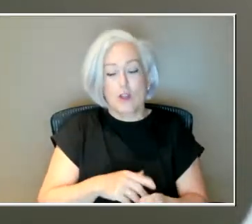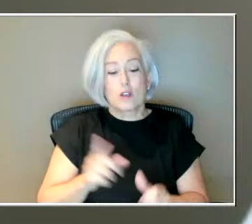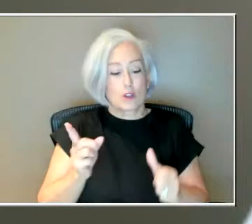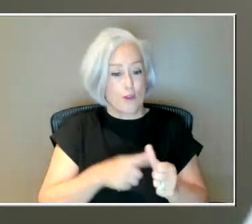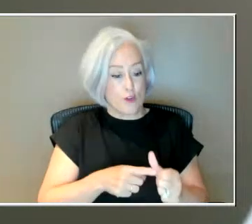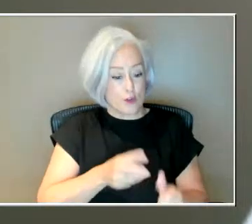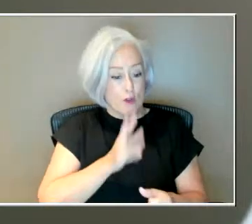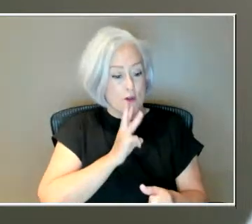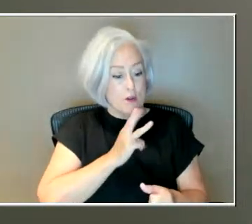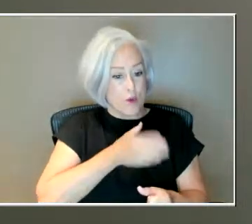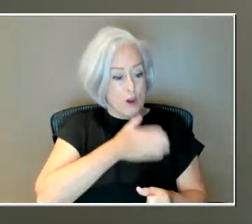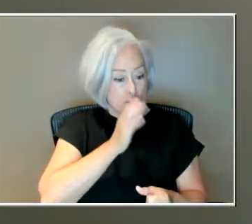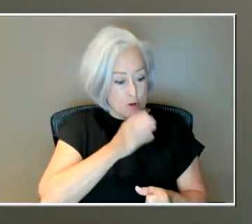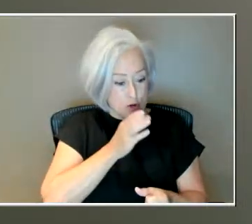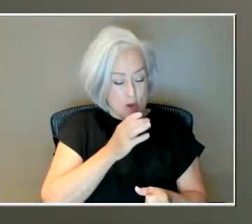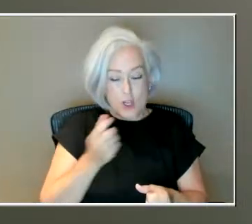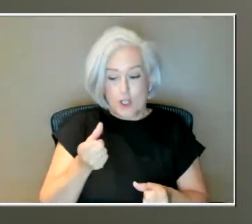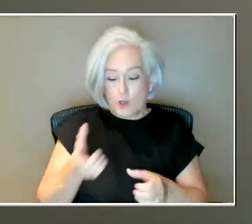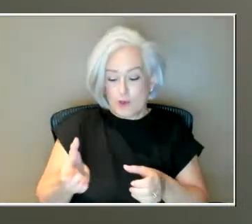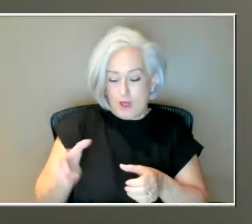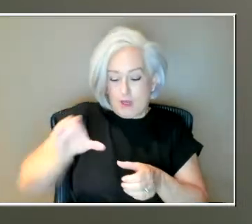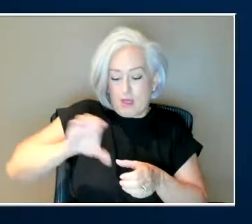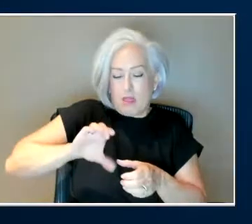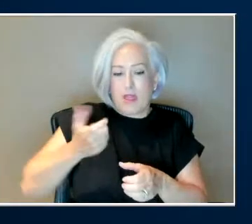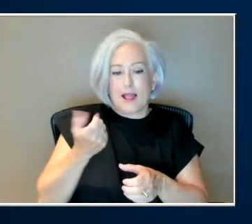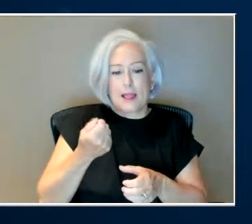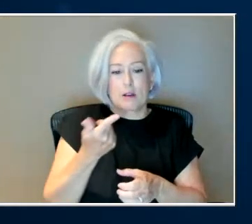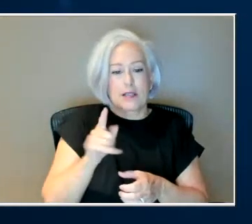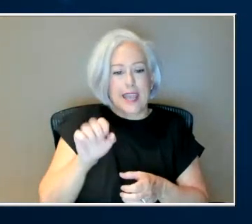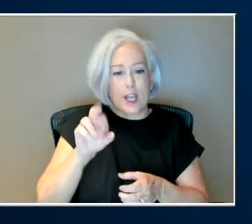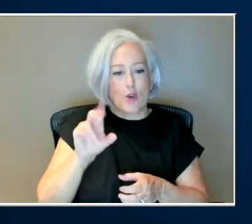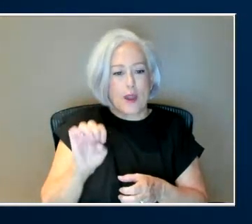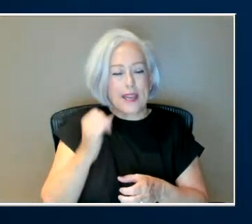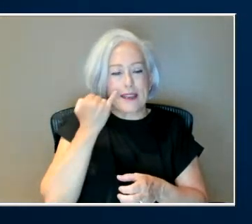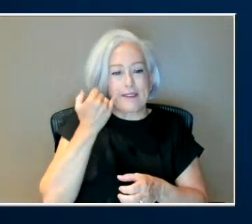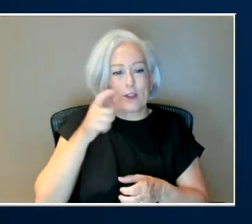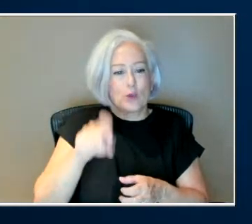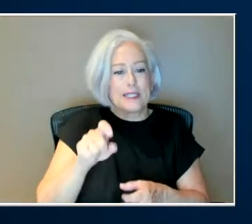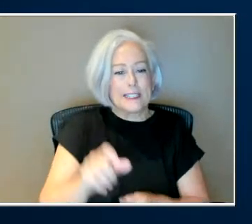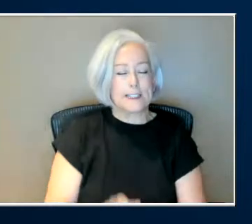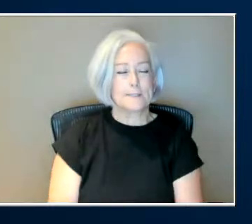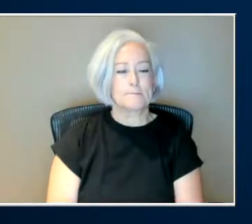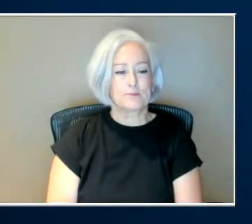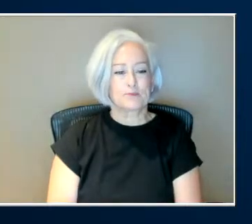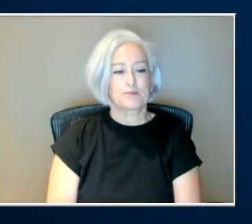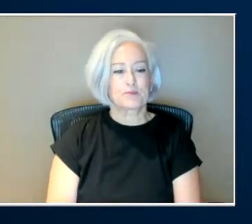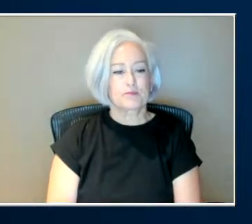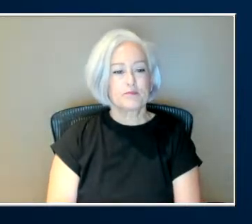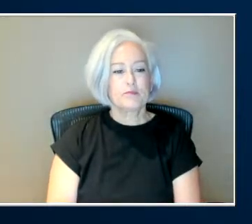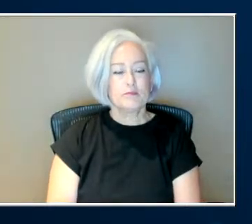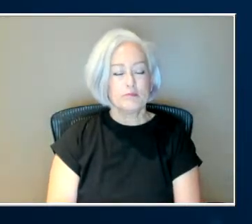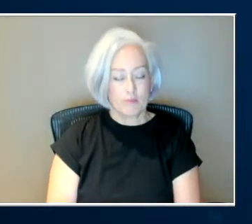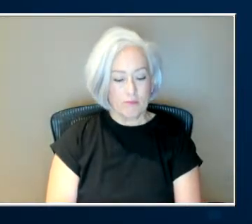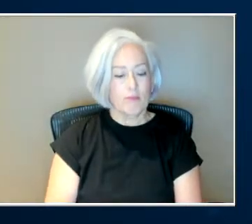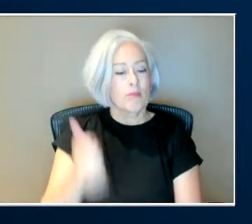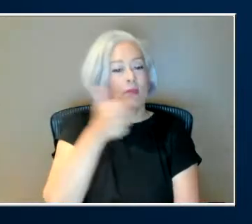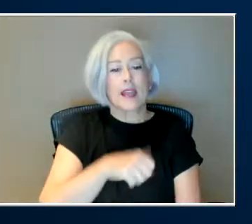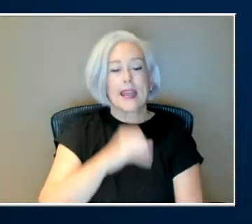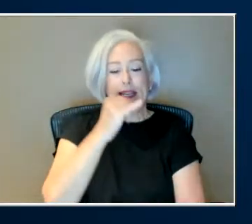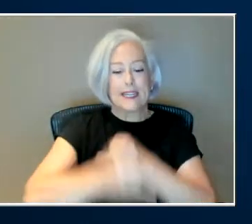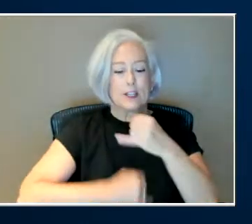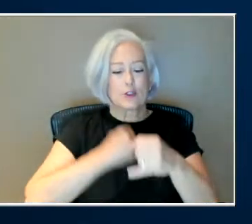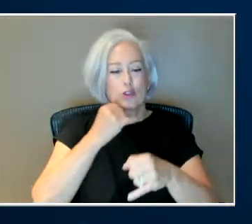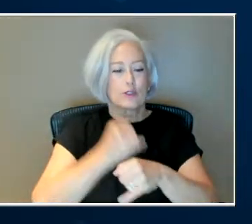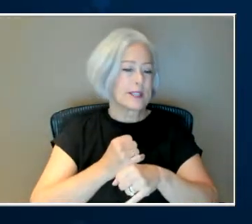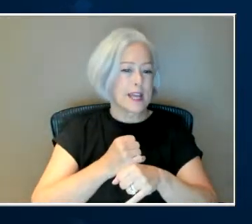then you can mix in Gatorade kind of as needed. Juan also has a question. Are there any international protocols to prevent